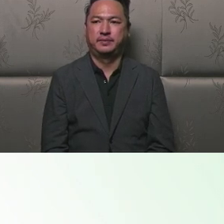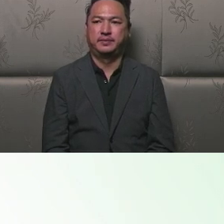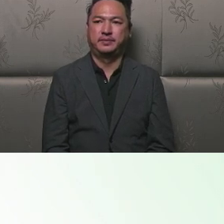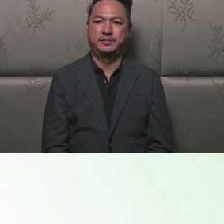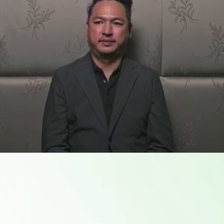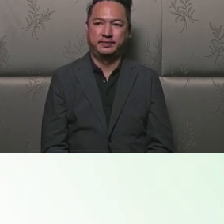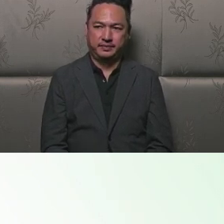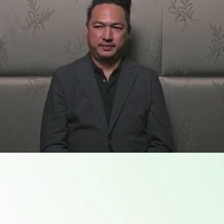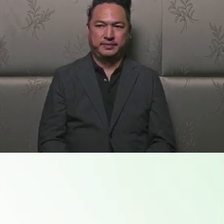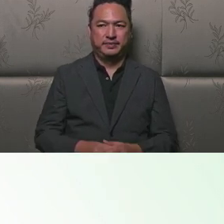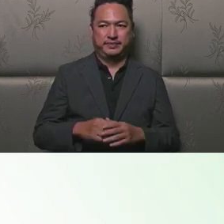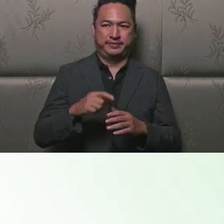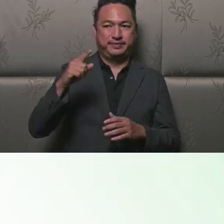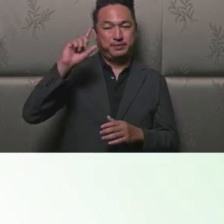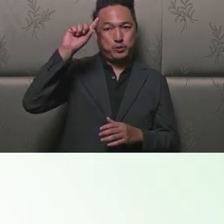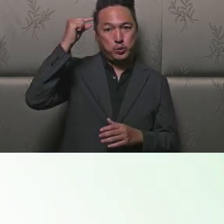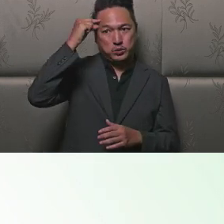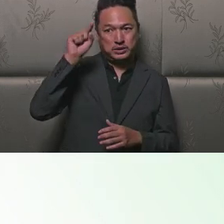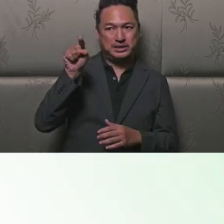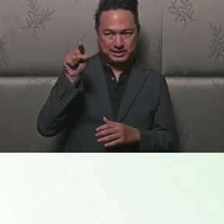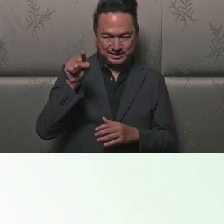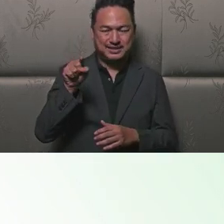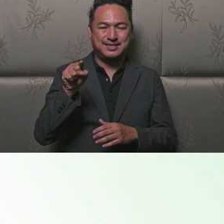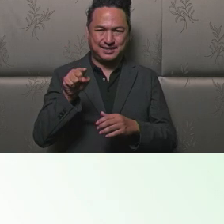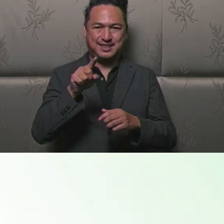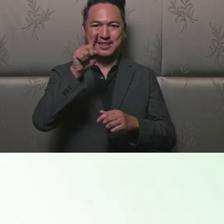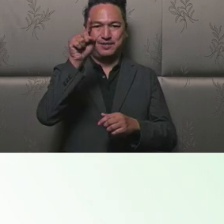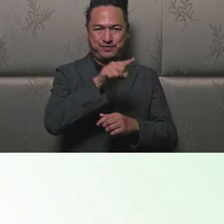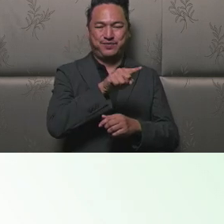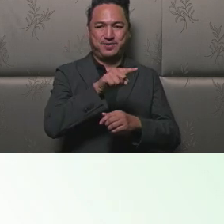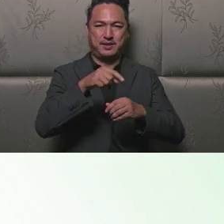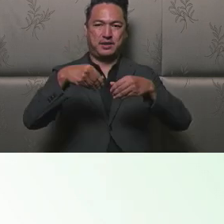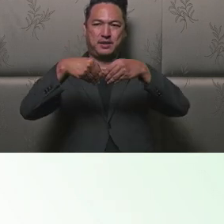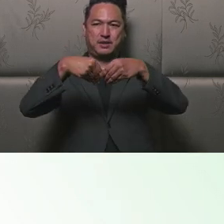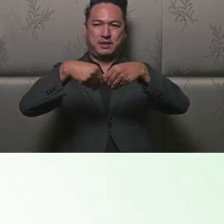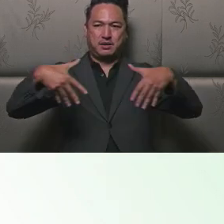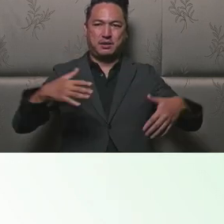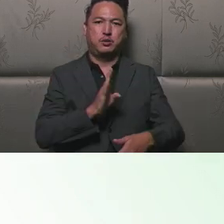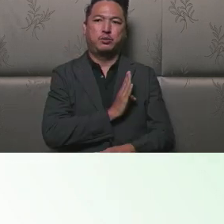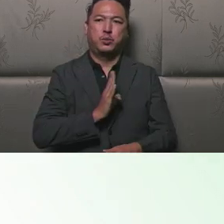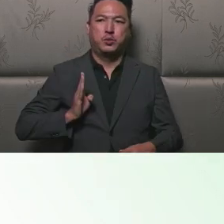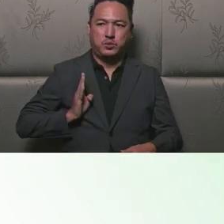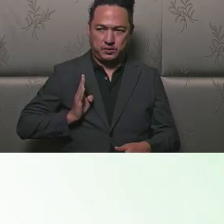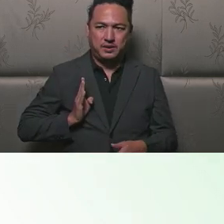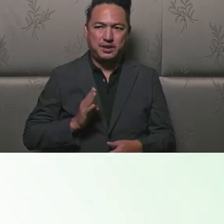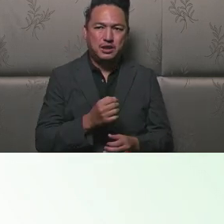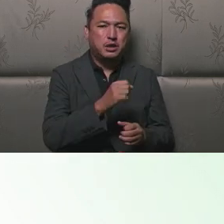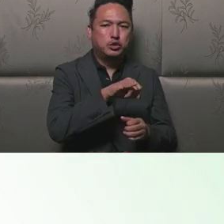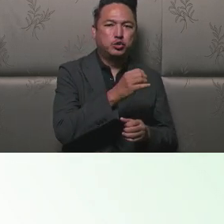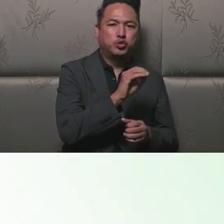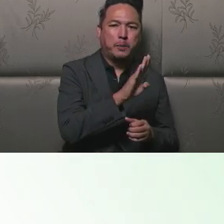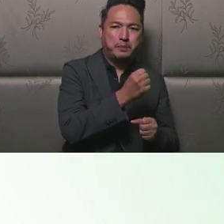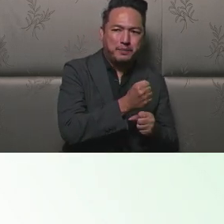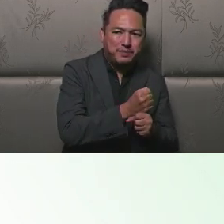promoting lifelong education and learning for Koreans and, well, basically learning for all. And with